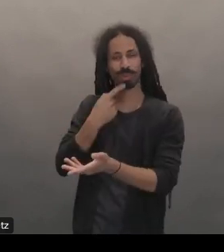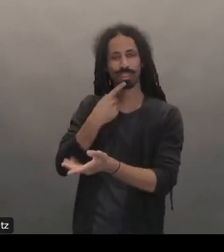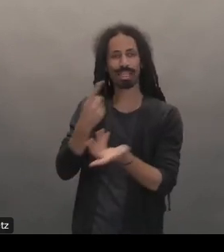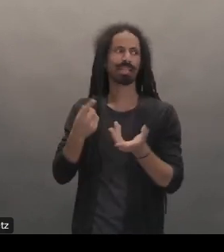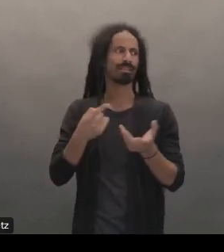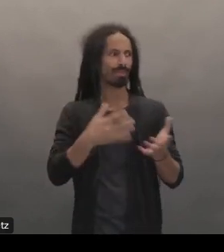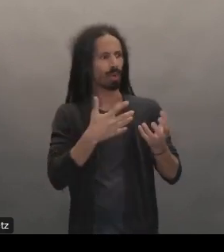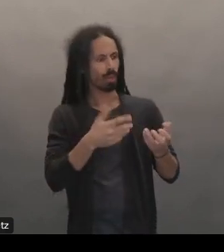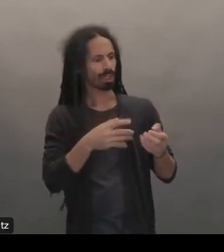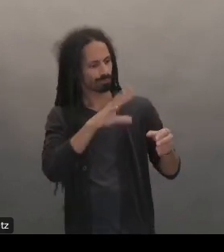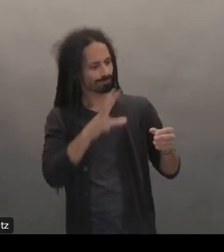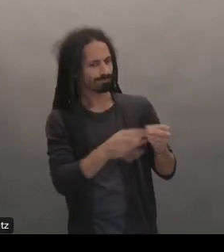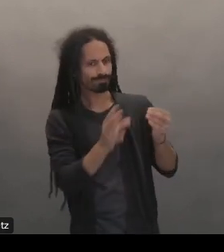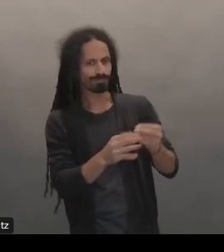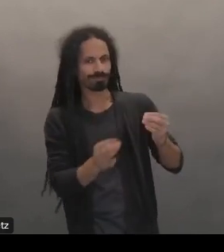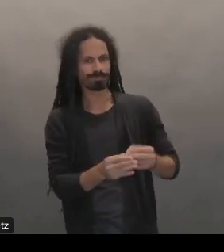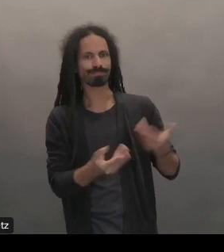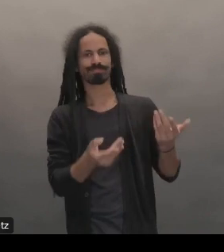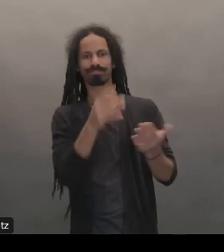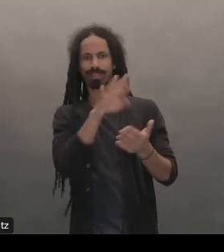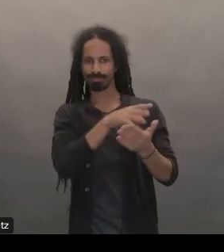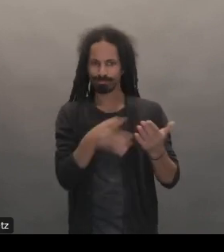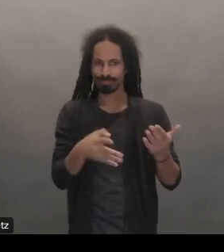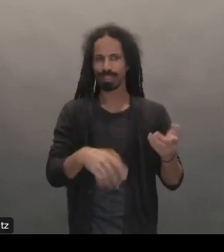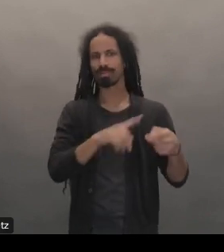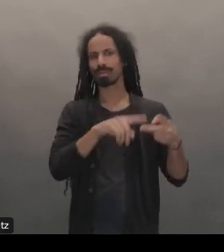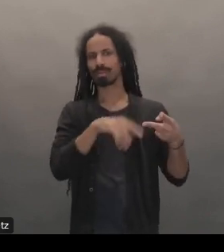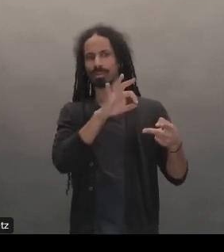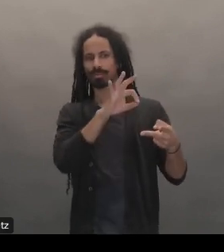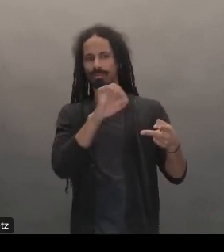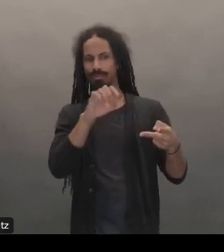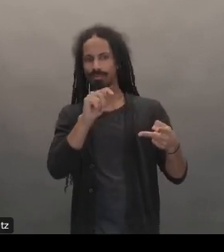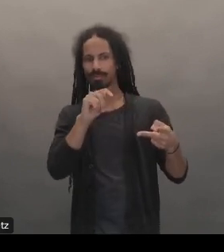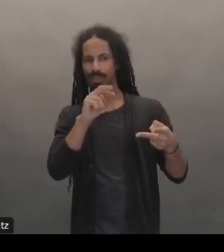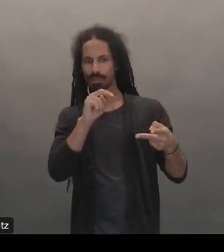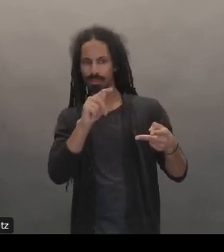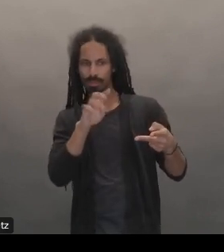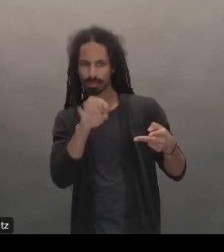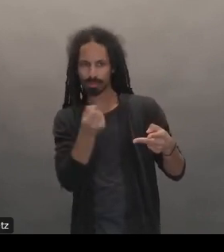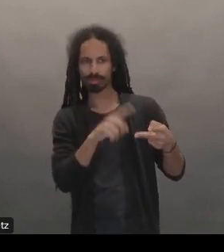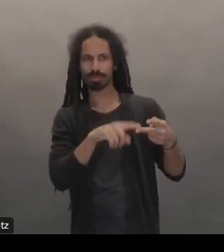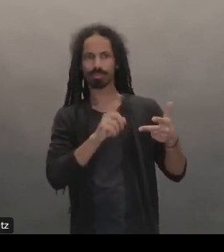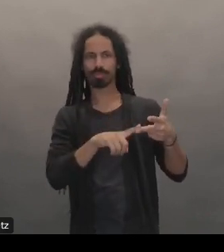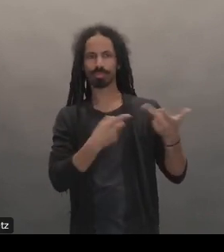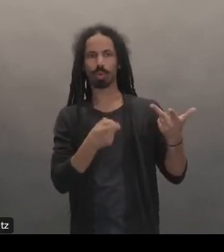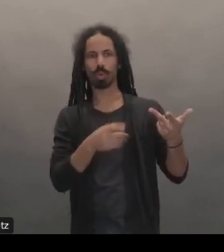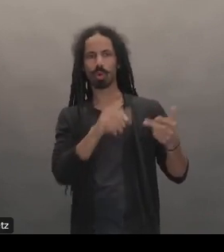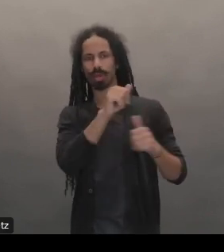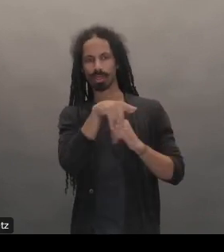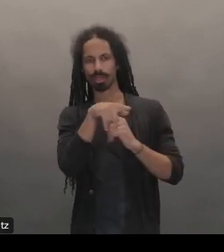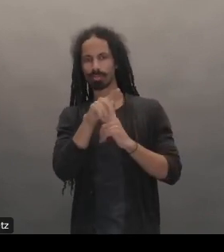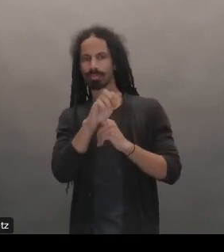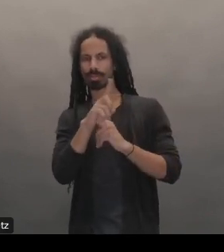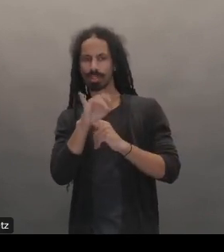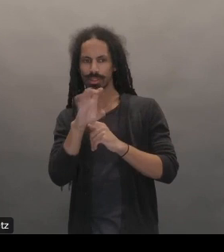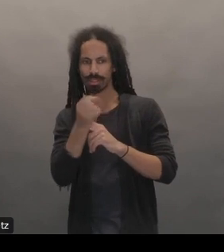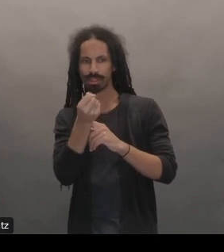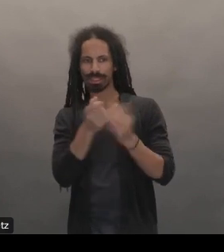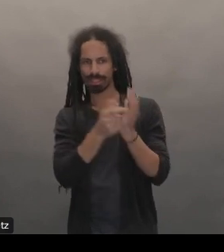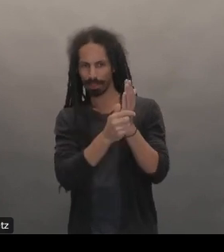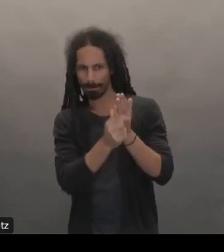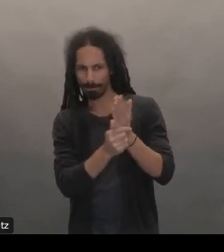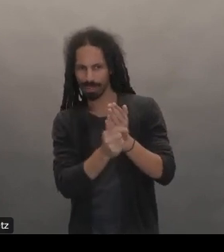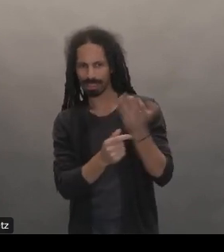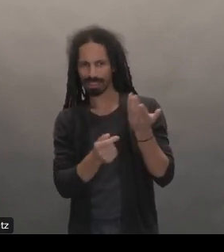tables, this would be like the list of tables at the end, the list of figures at the end, or appendices as well. I do see assignments with appendices, figures,